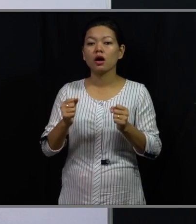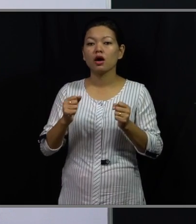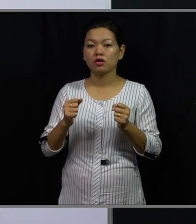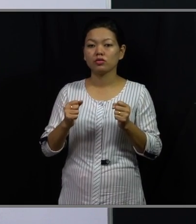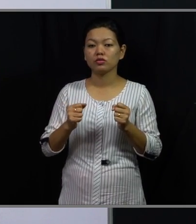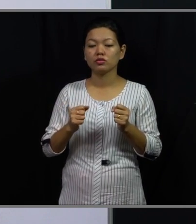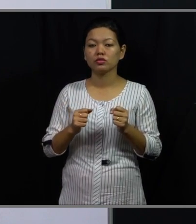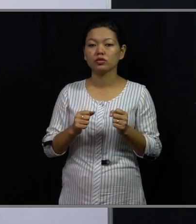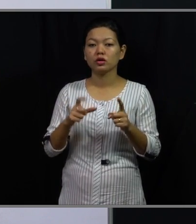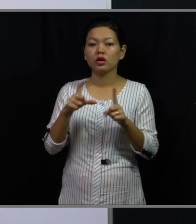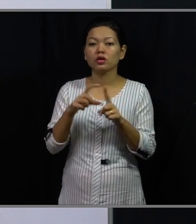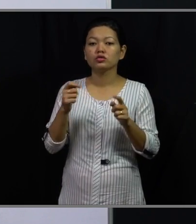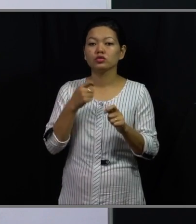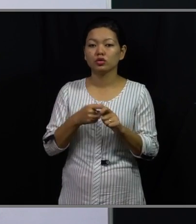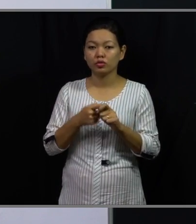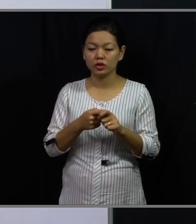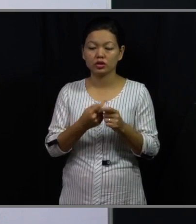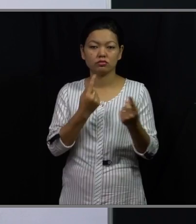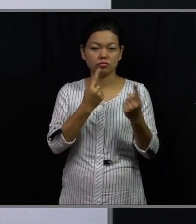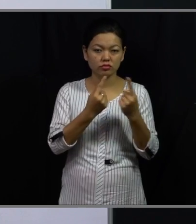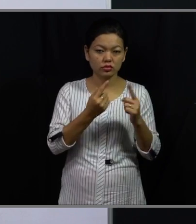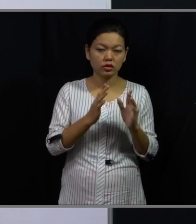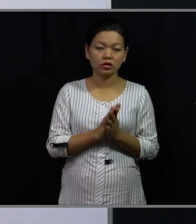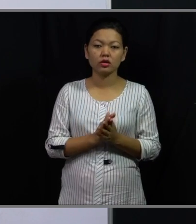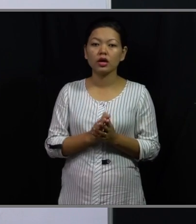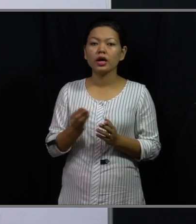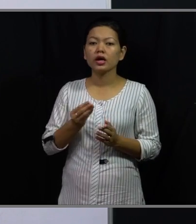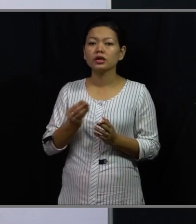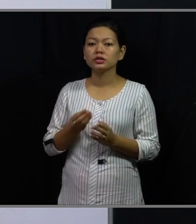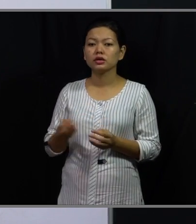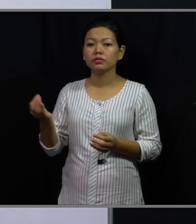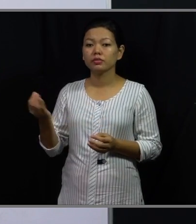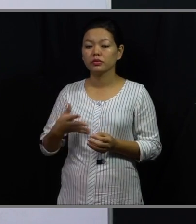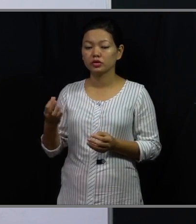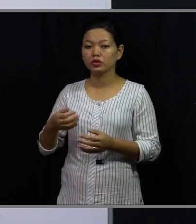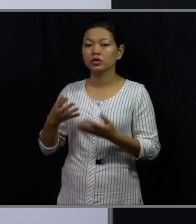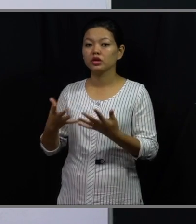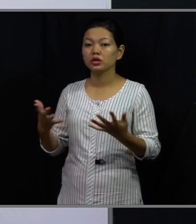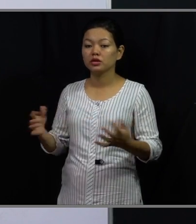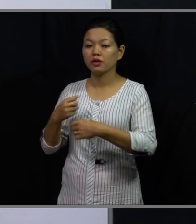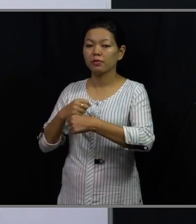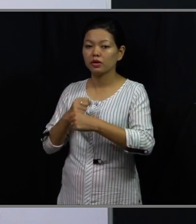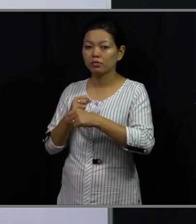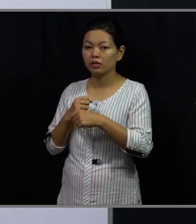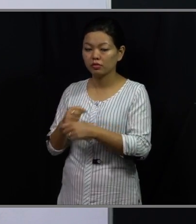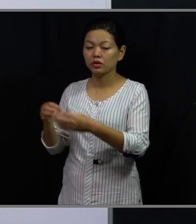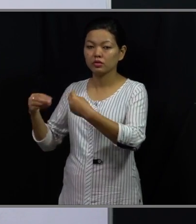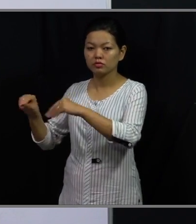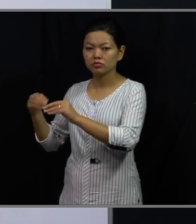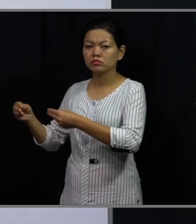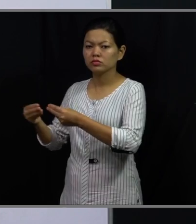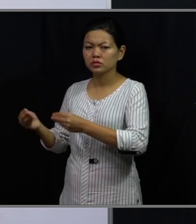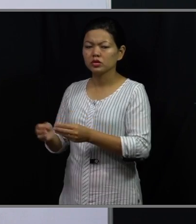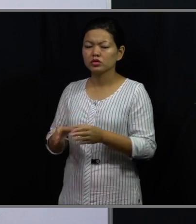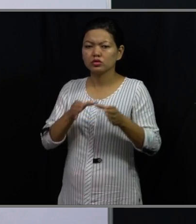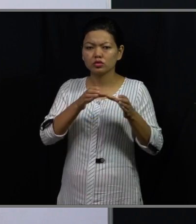social sciences deals with the production, consumption, distribution, or even the management of resources in the